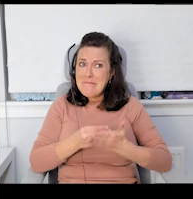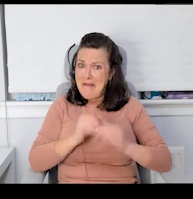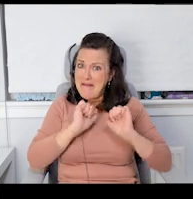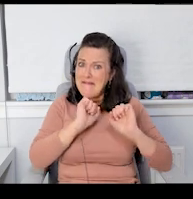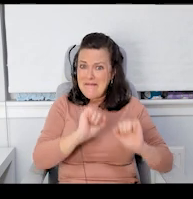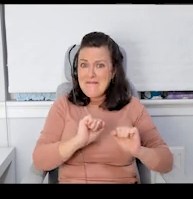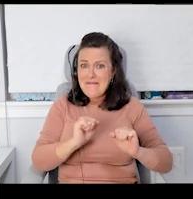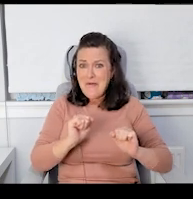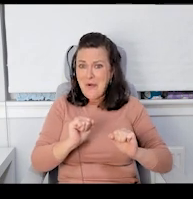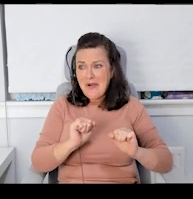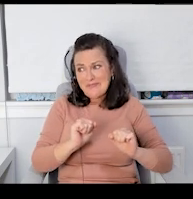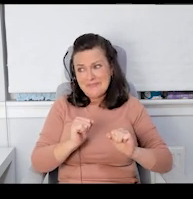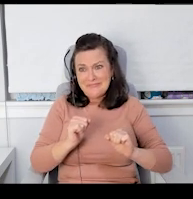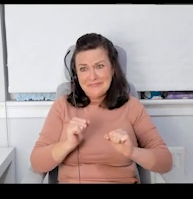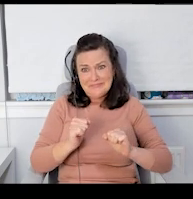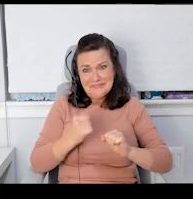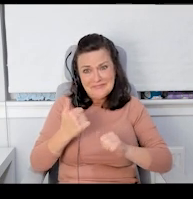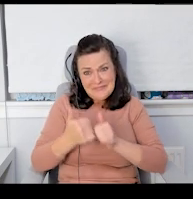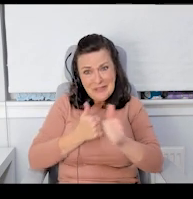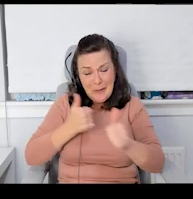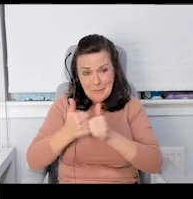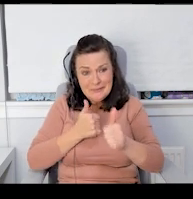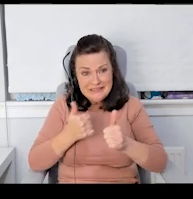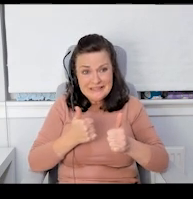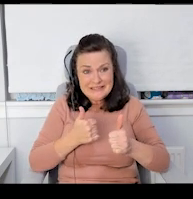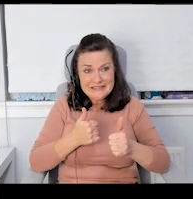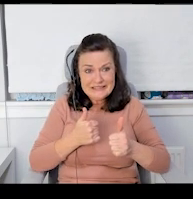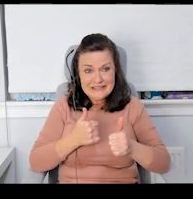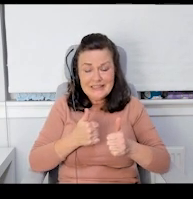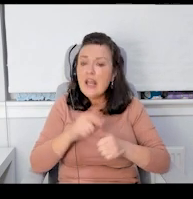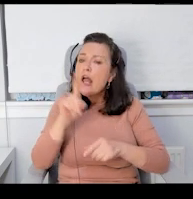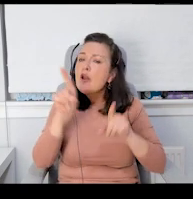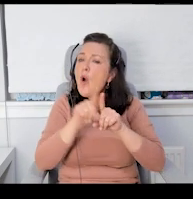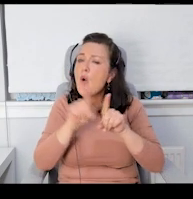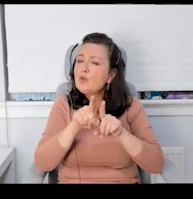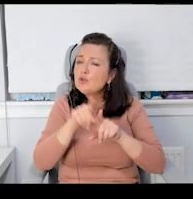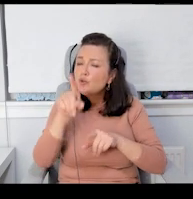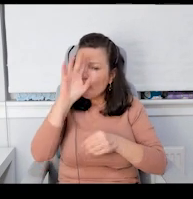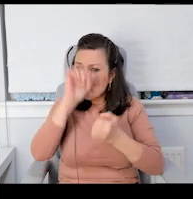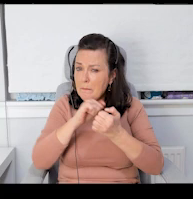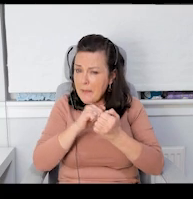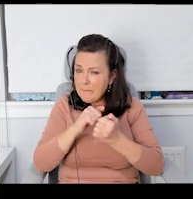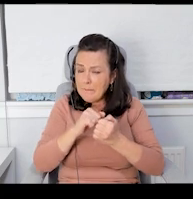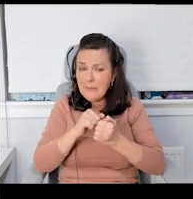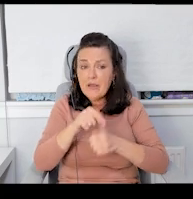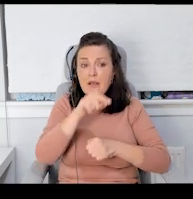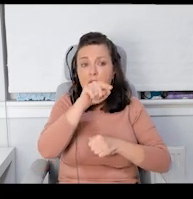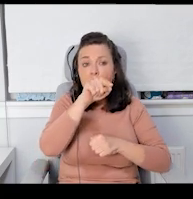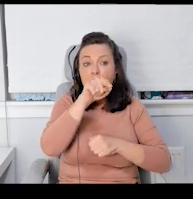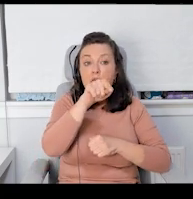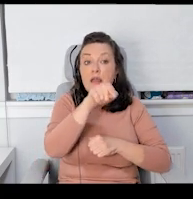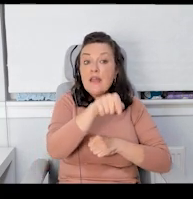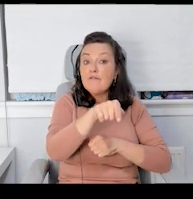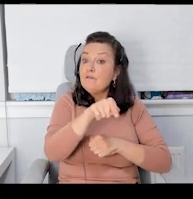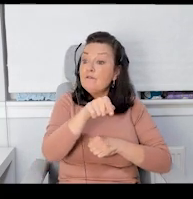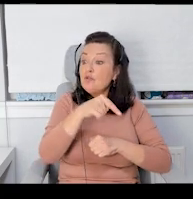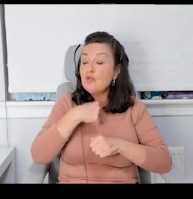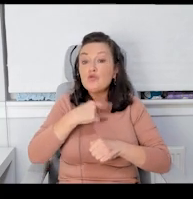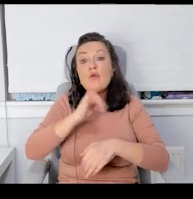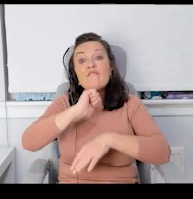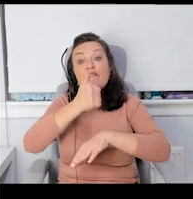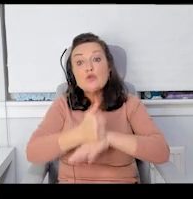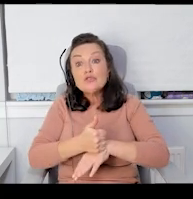services and young people foundation apprenticeship means that you only have to do a 1 year post school as a